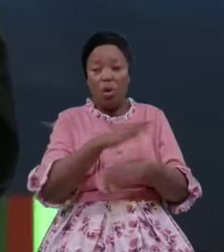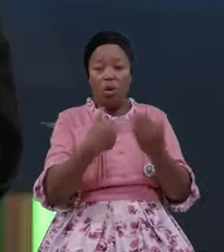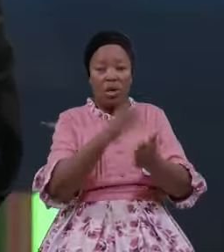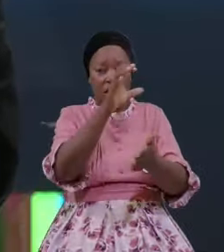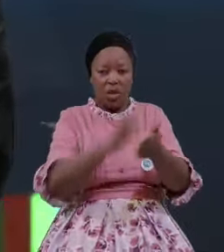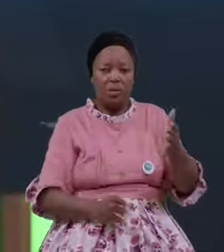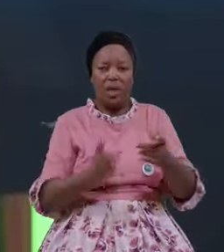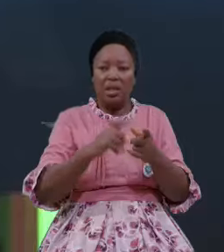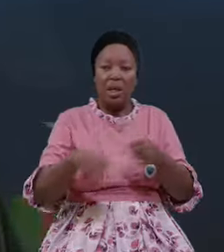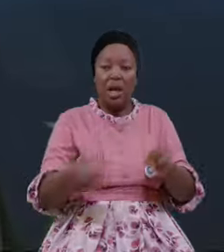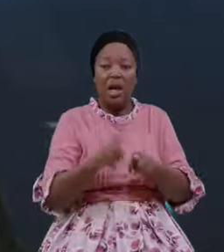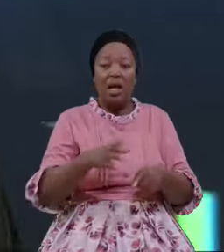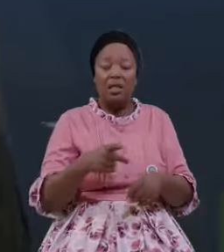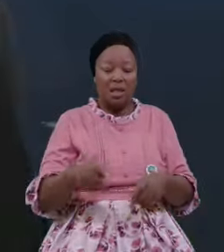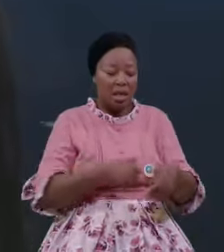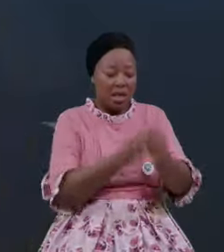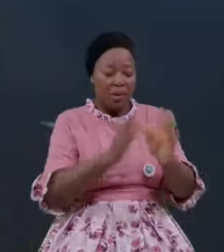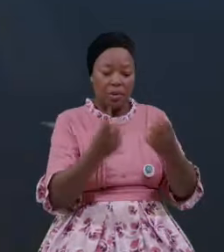came,